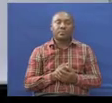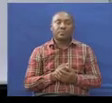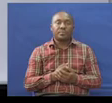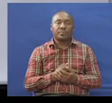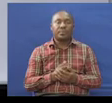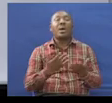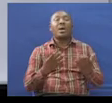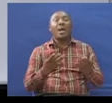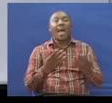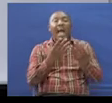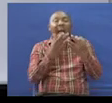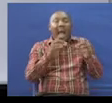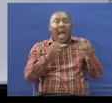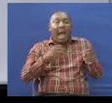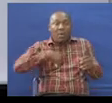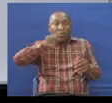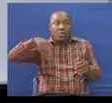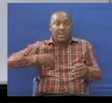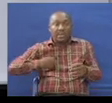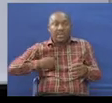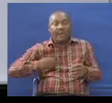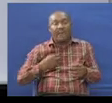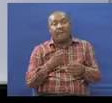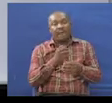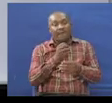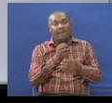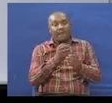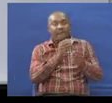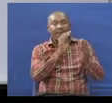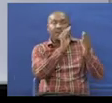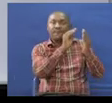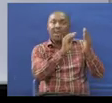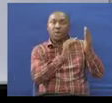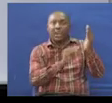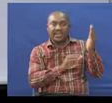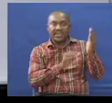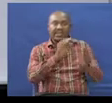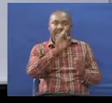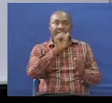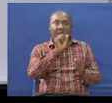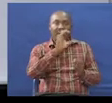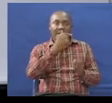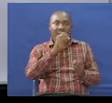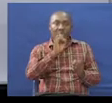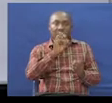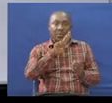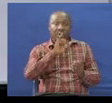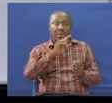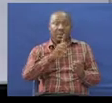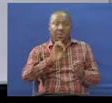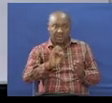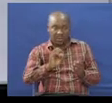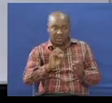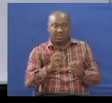do we factorize from the previous topic, which actually is taught before this one here. Now consider, look at this one here. Let